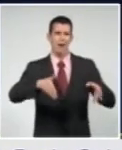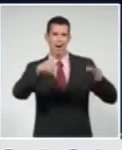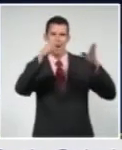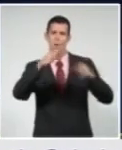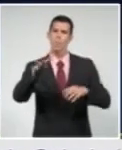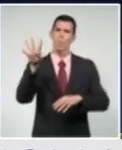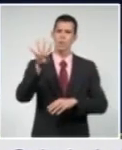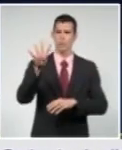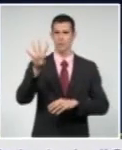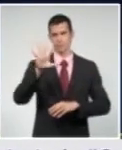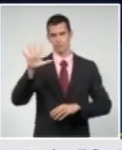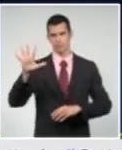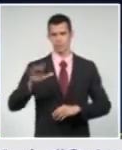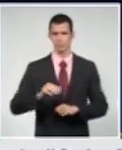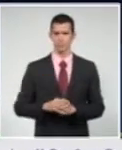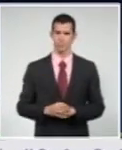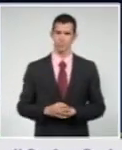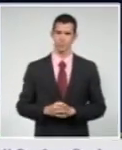265 in Havanas,